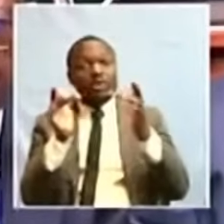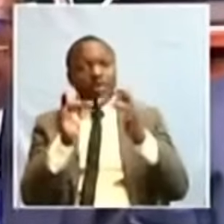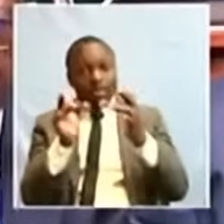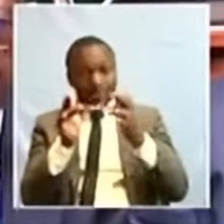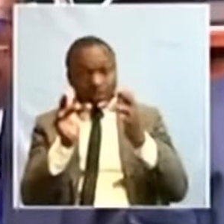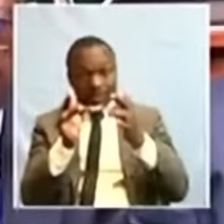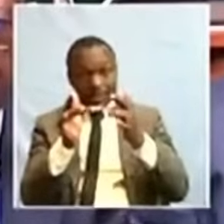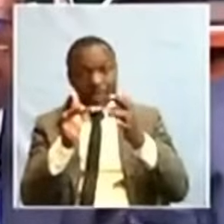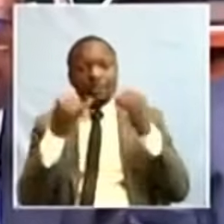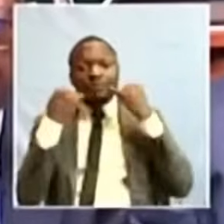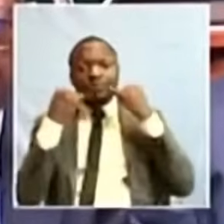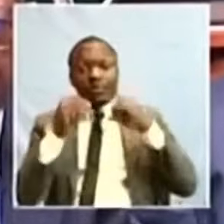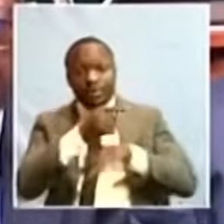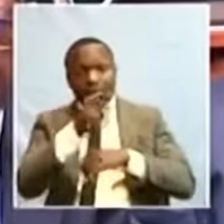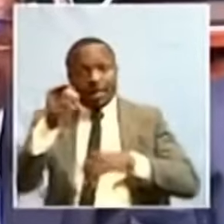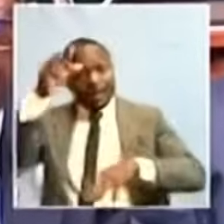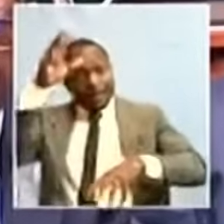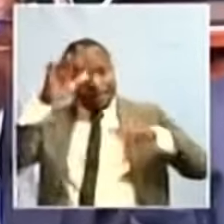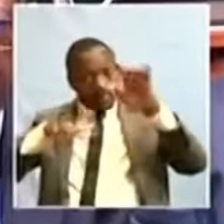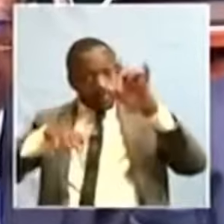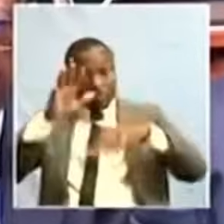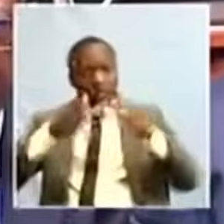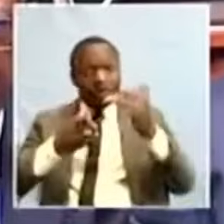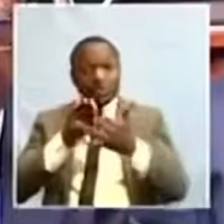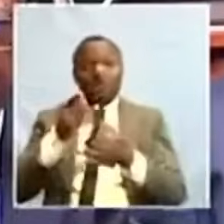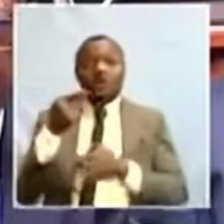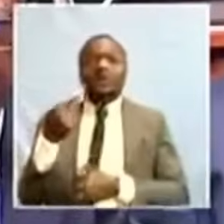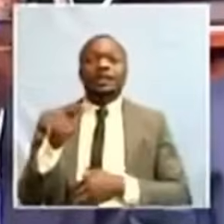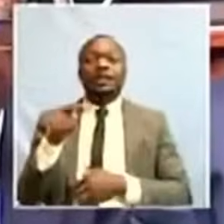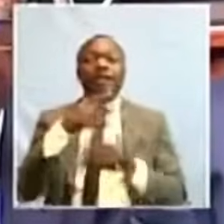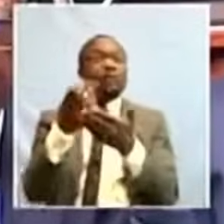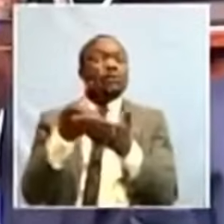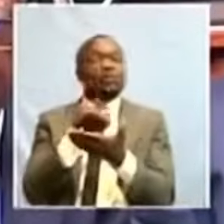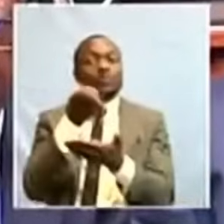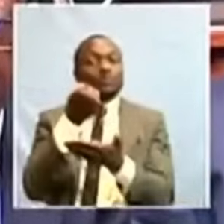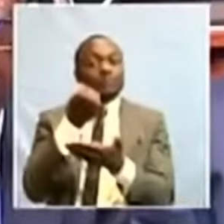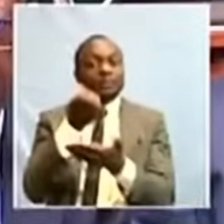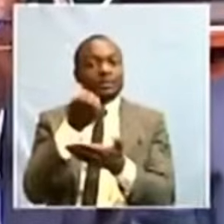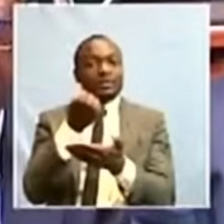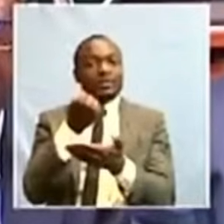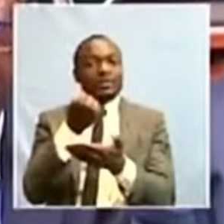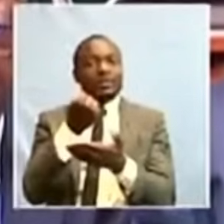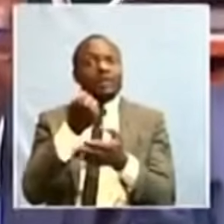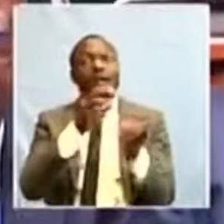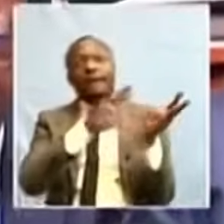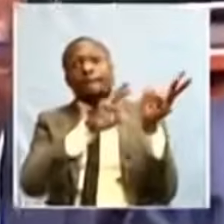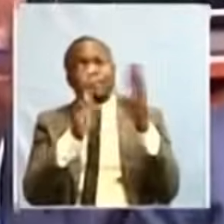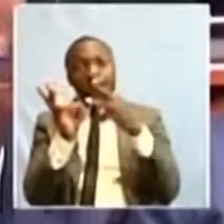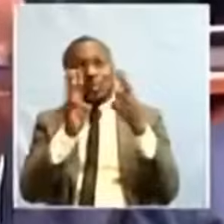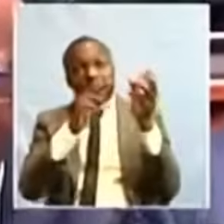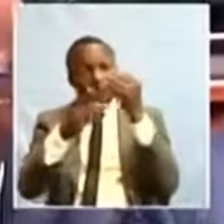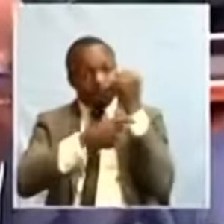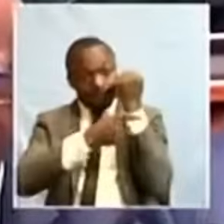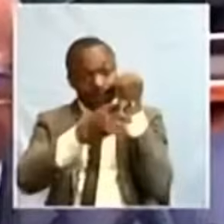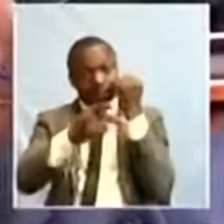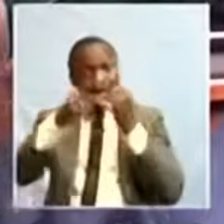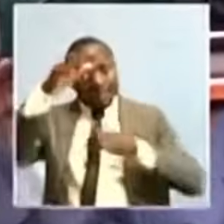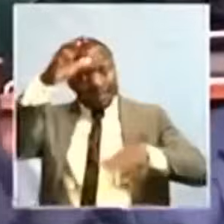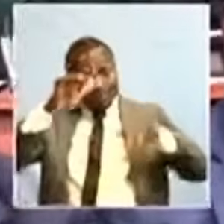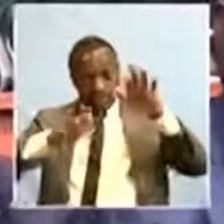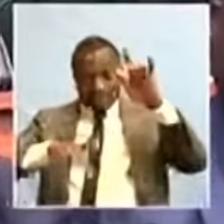the rains through the green economy and the meteorological department, that the